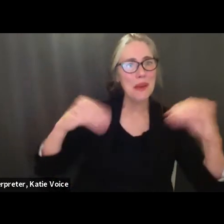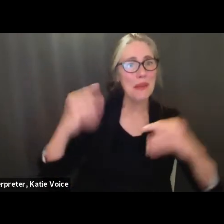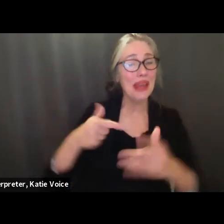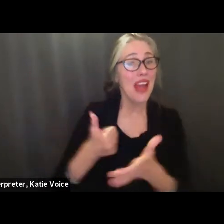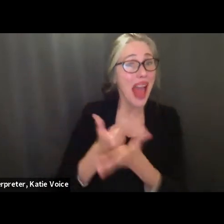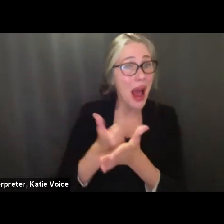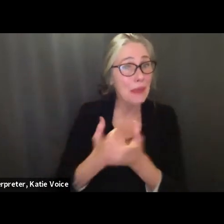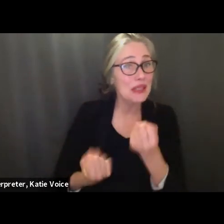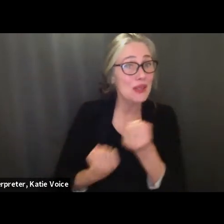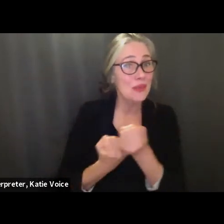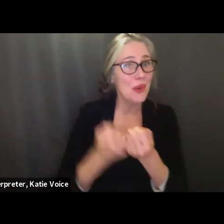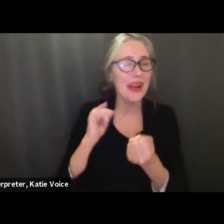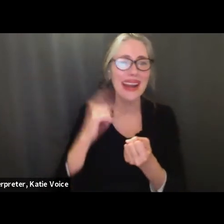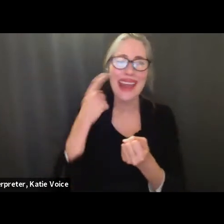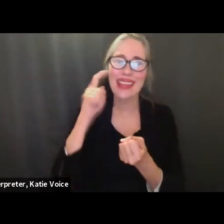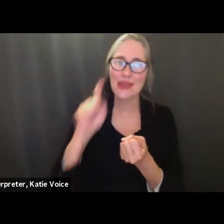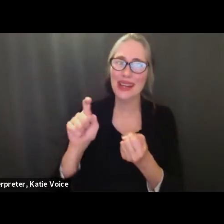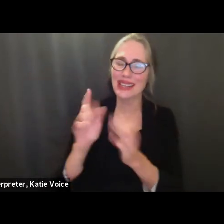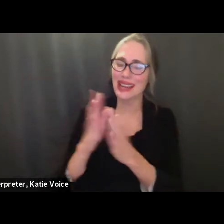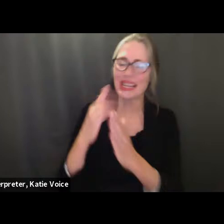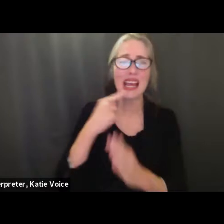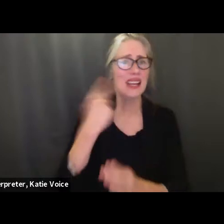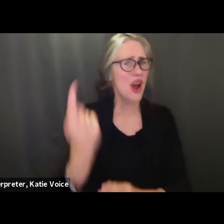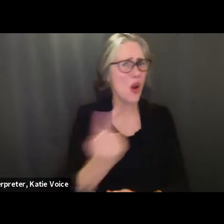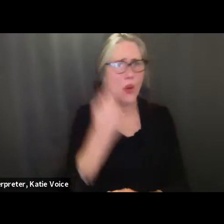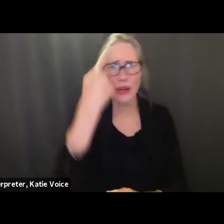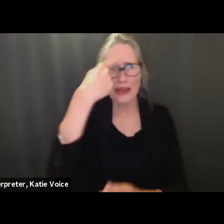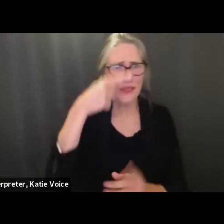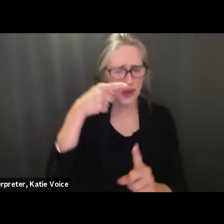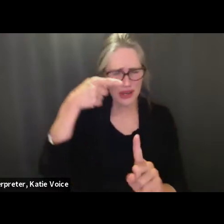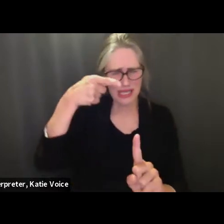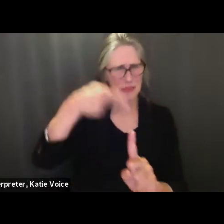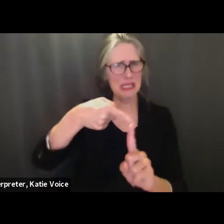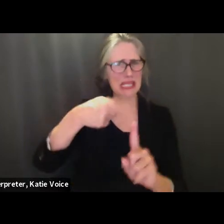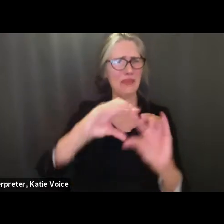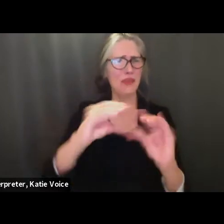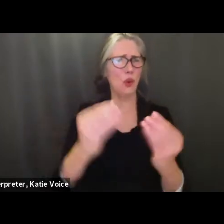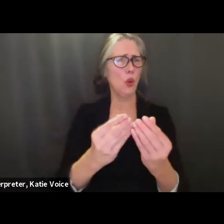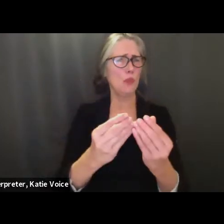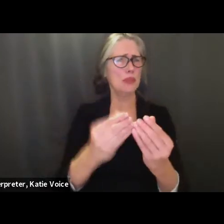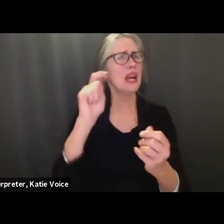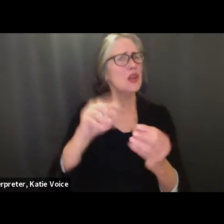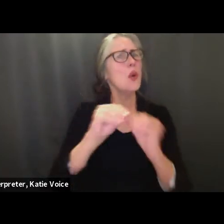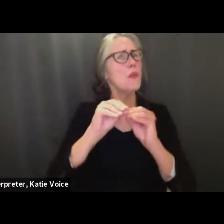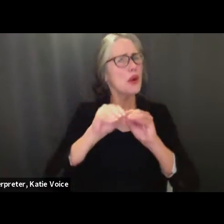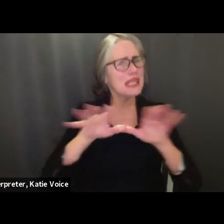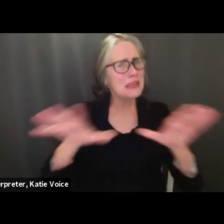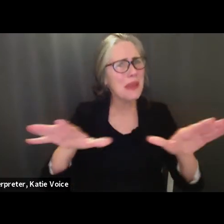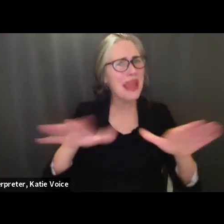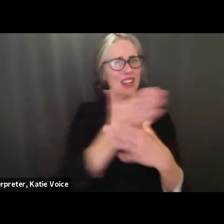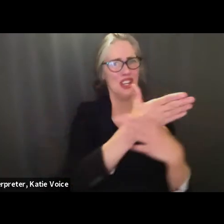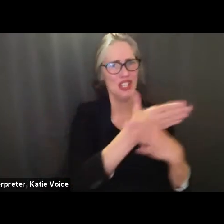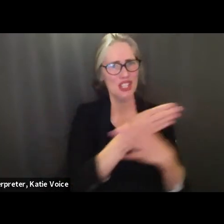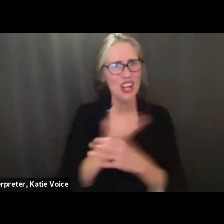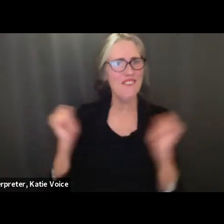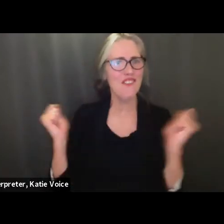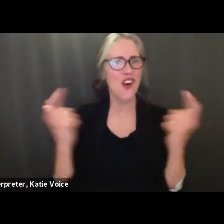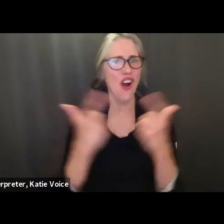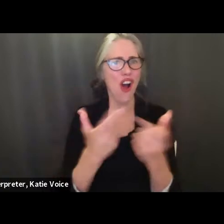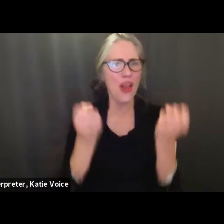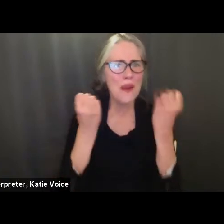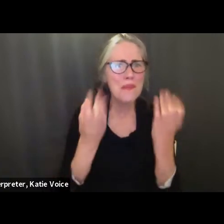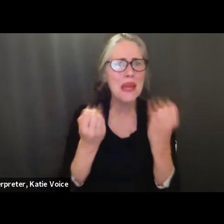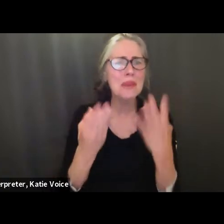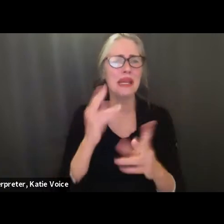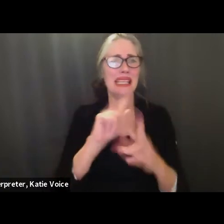these and not just have it for certain groups of students, but really in expanding the pool of students that will